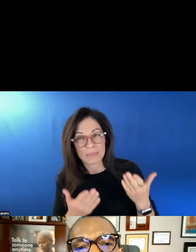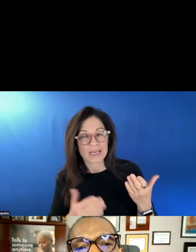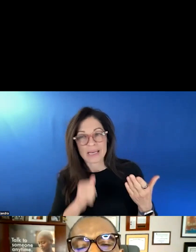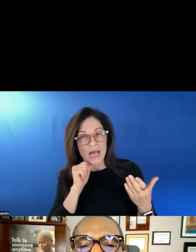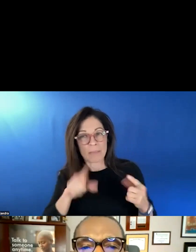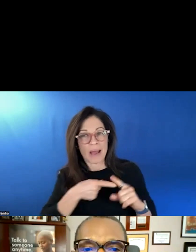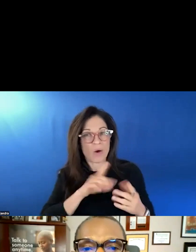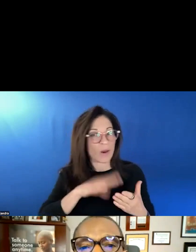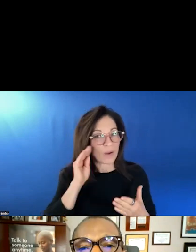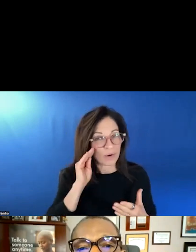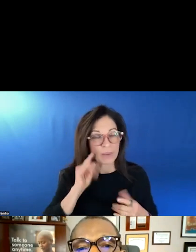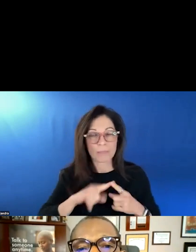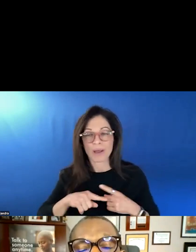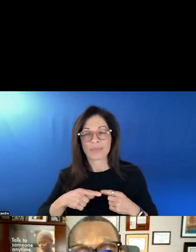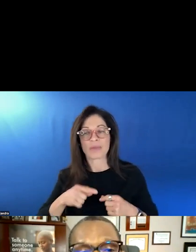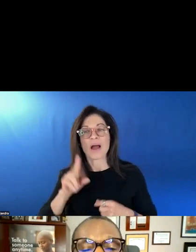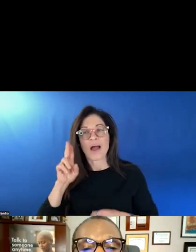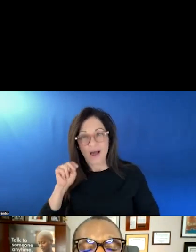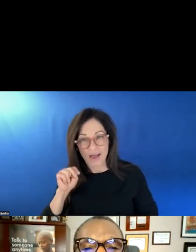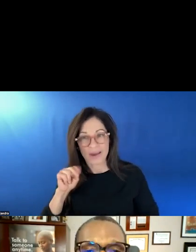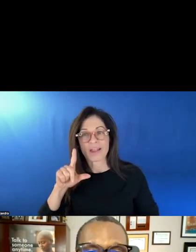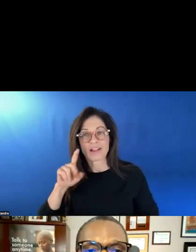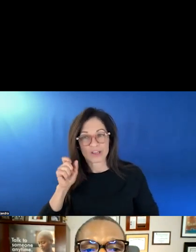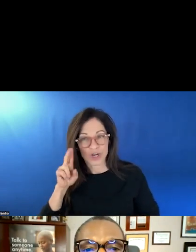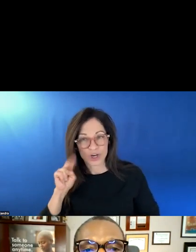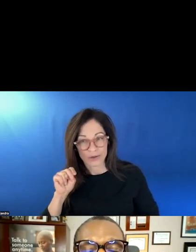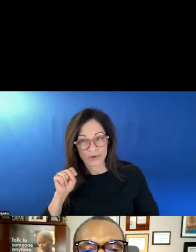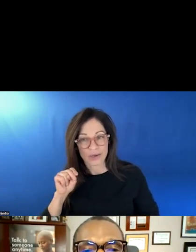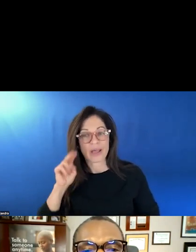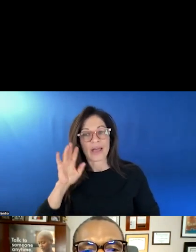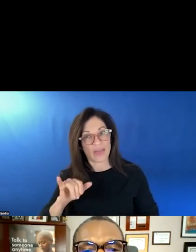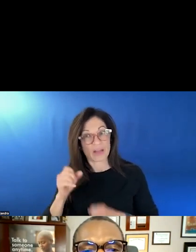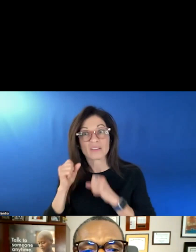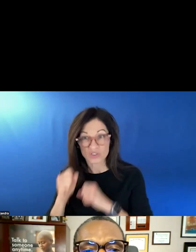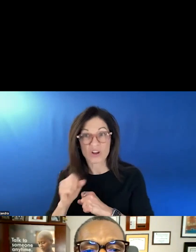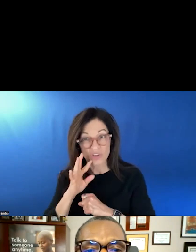learning, but the unlearning. And that is strong talk.